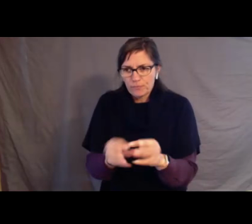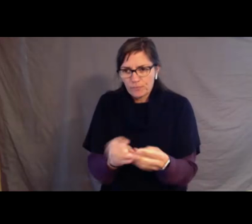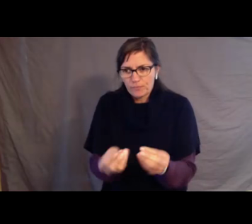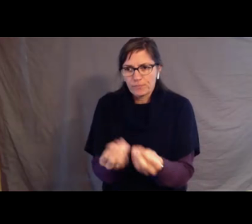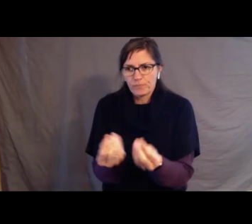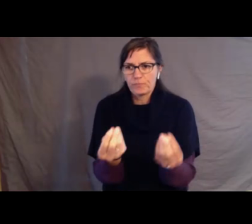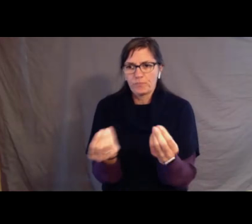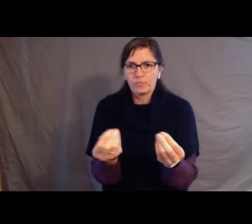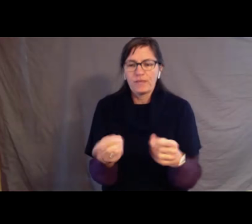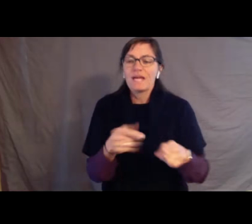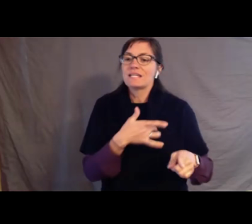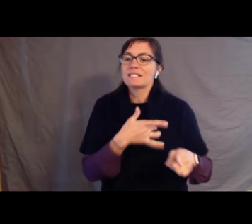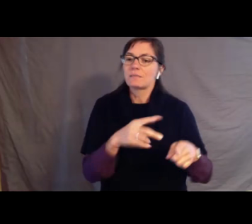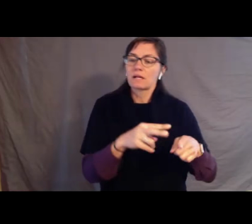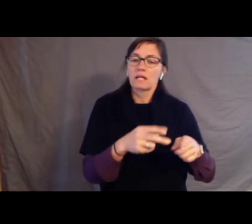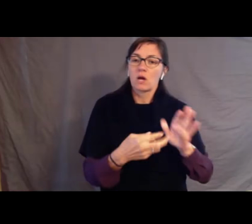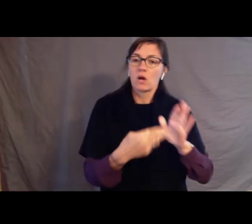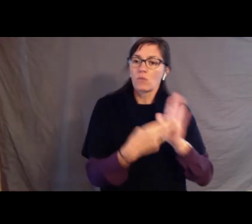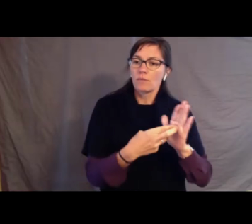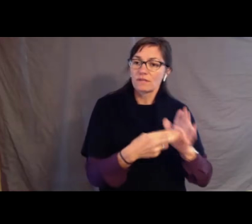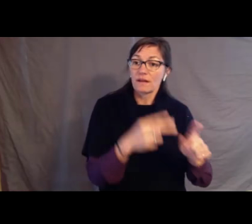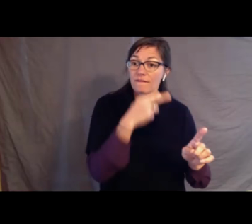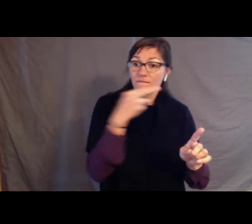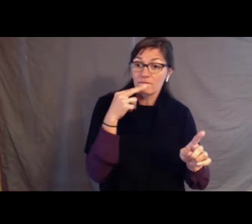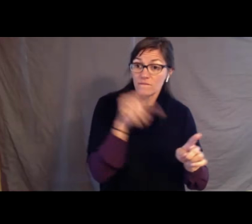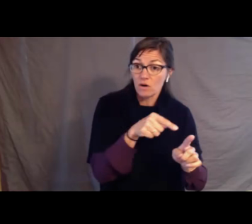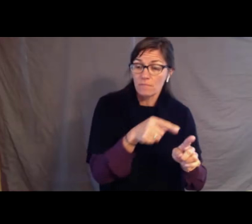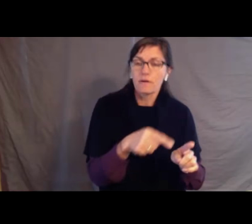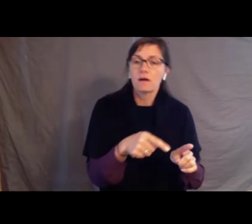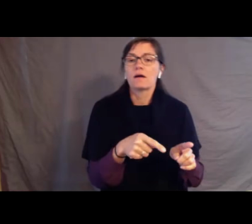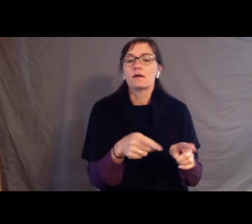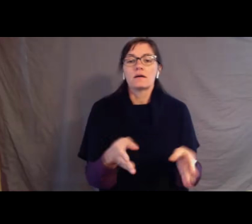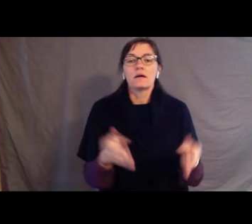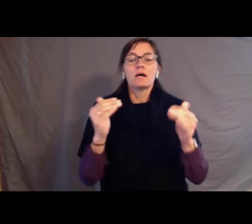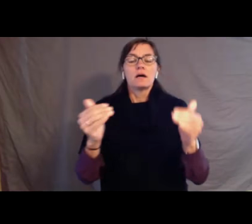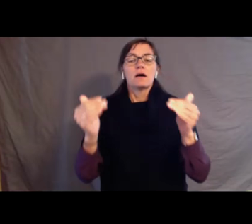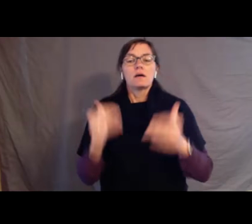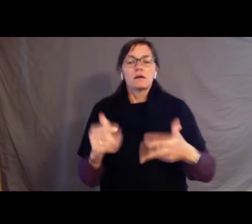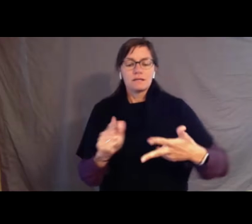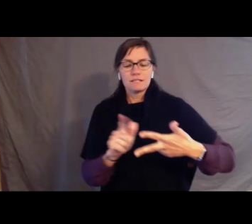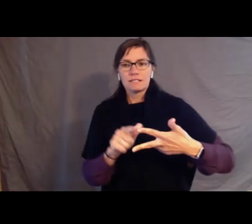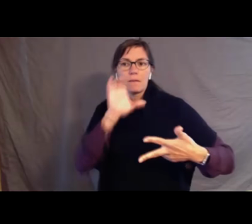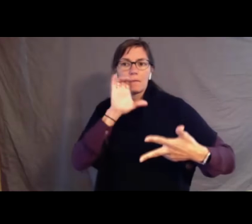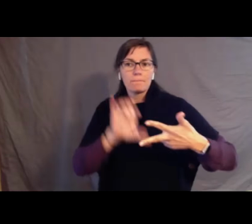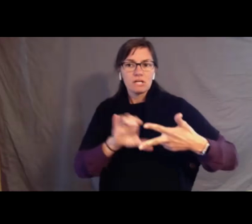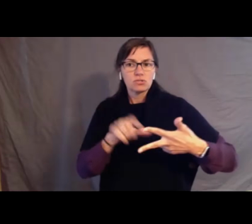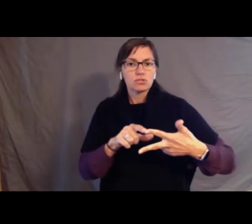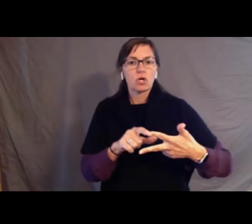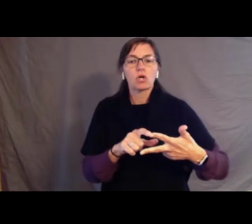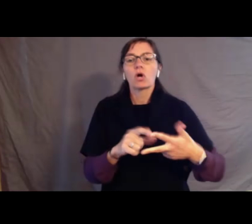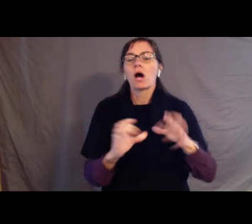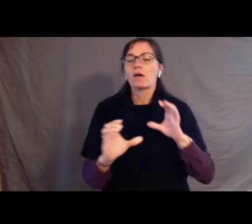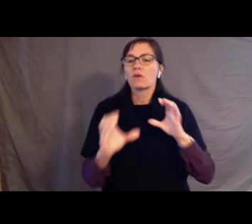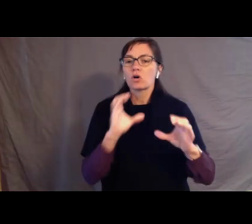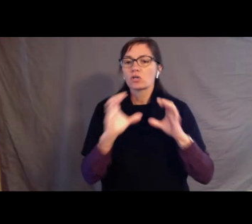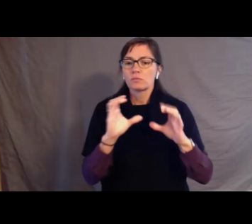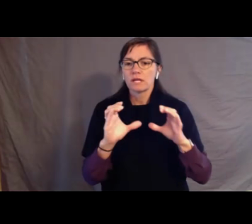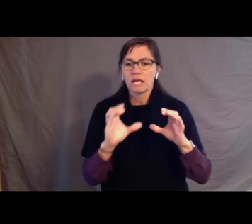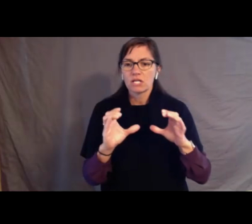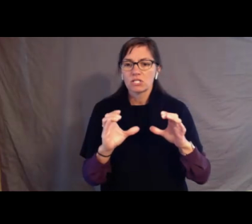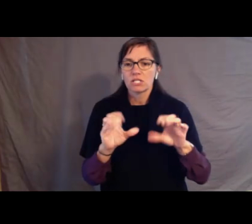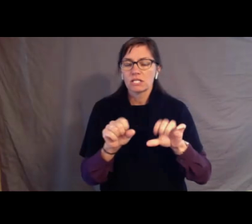representing verbs. The middle picture is an example of a communication calendar system where the different objects